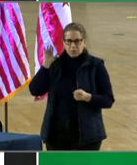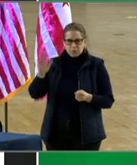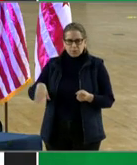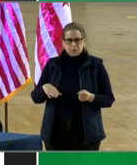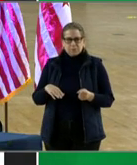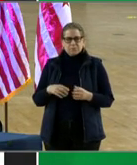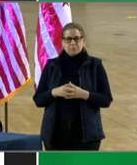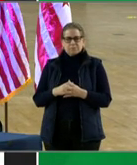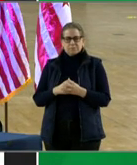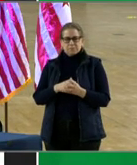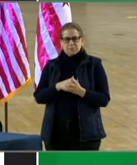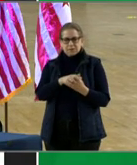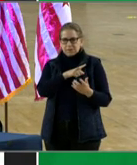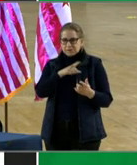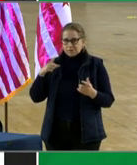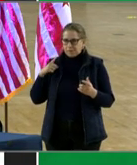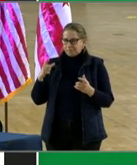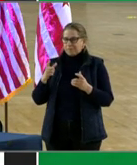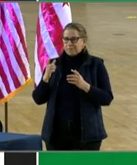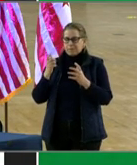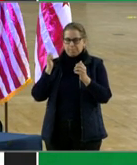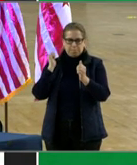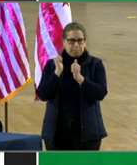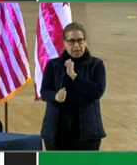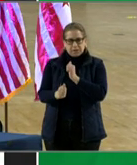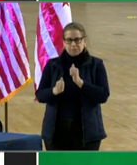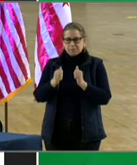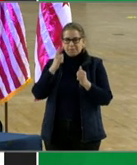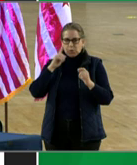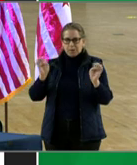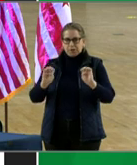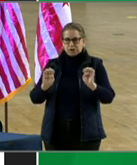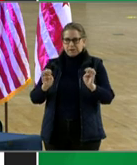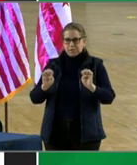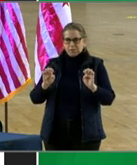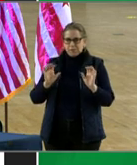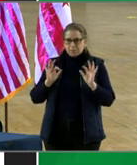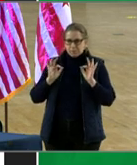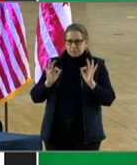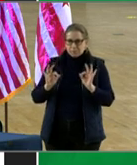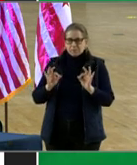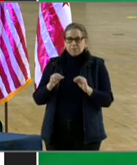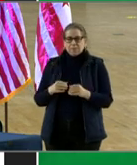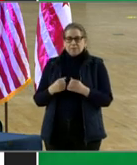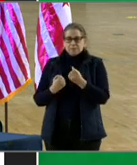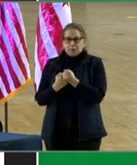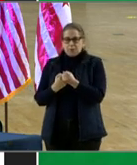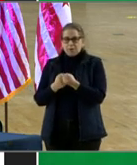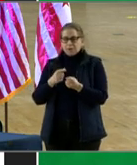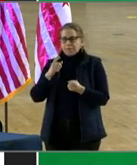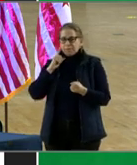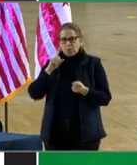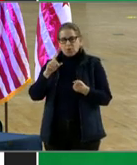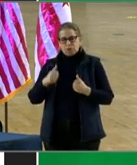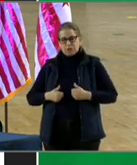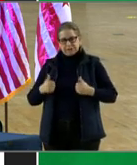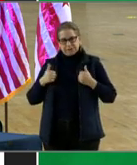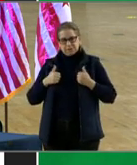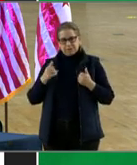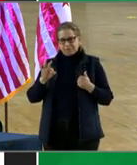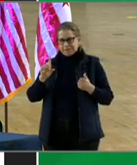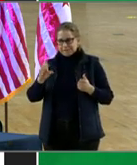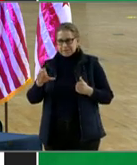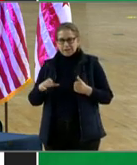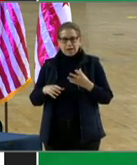pass emergency legislation to support residents and local business. The Office of the Deputy Mayor for Planning